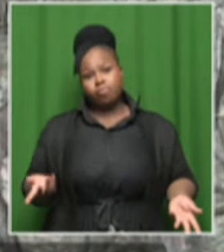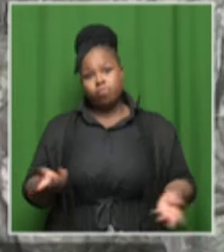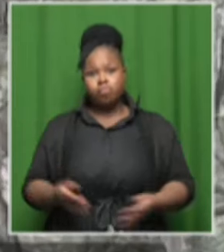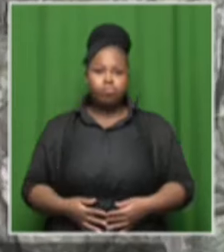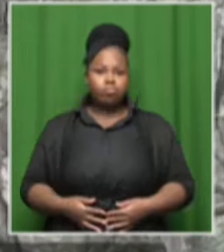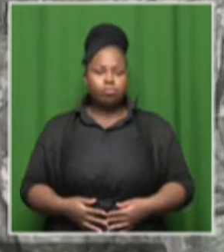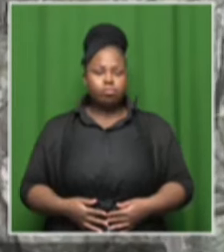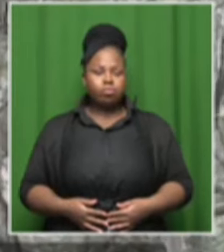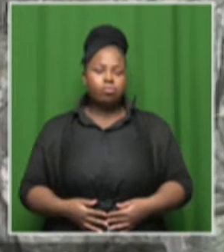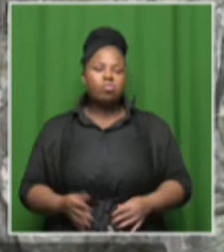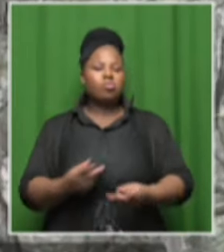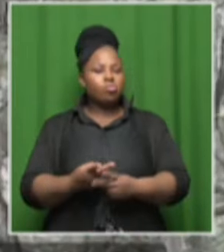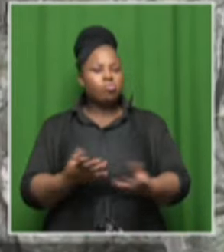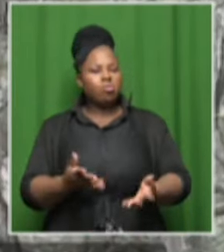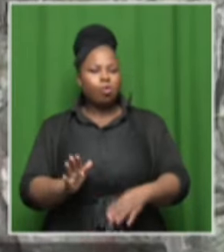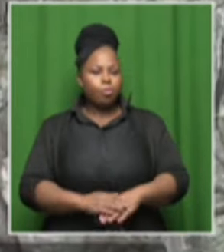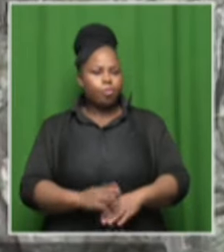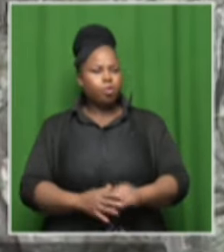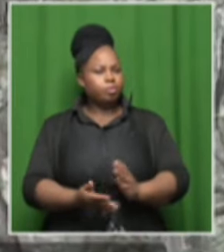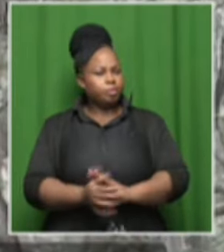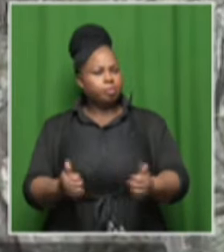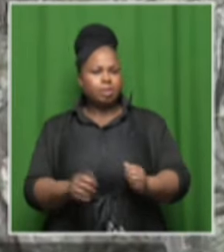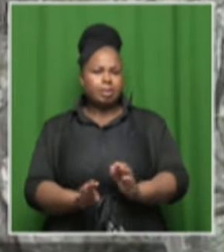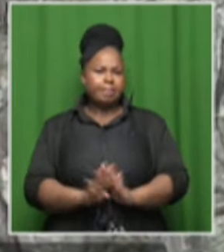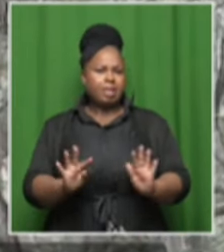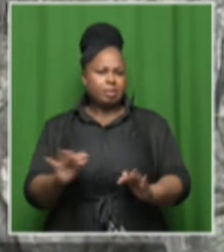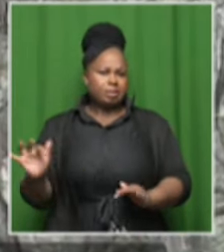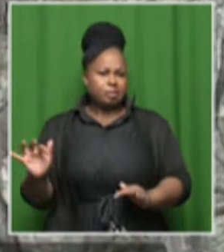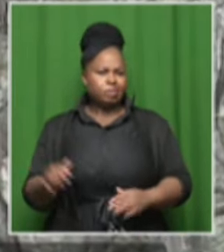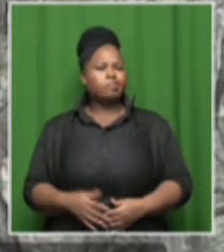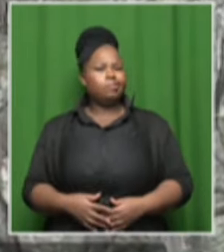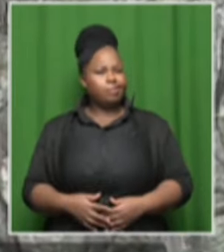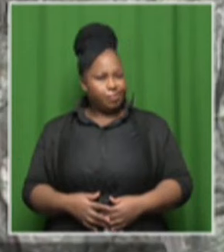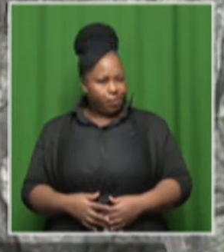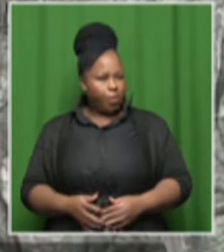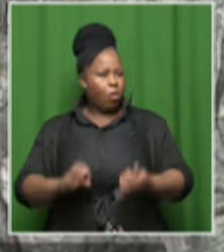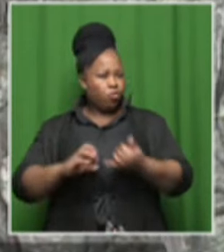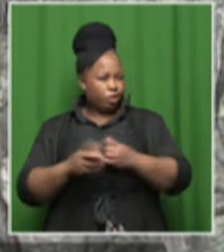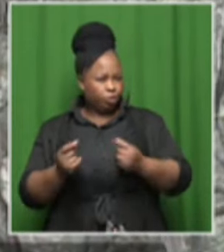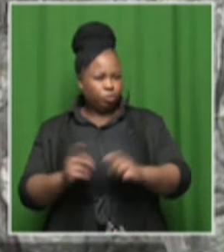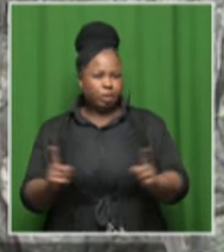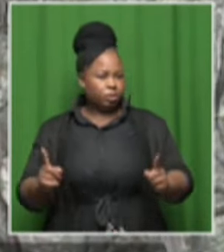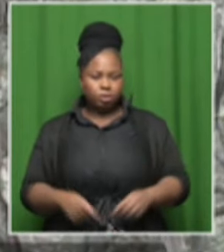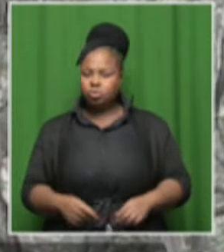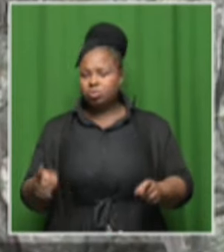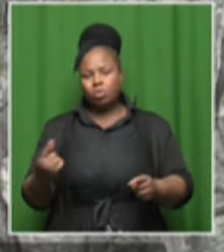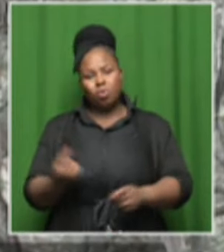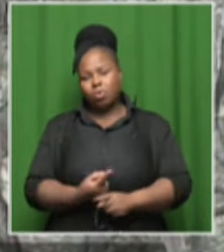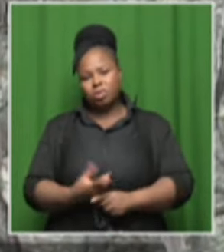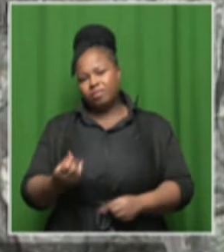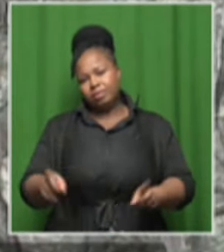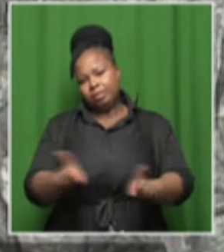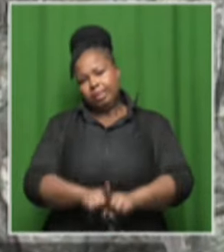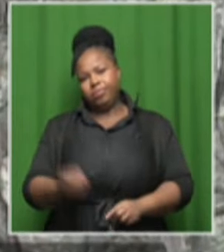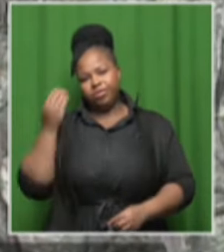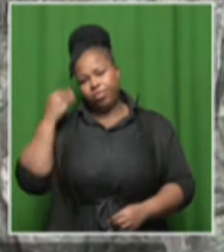obviously producing very capable models. They're spending billions and billions of dollars training these models, but they don't always have the same information base that we do.